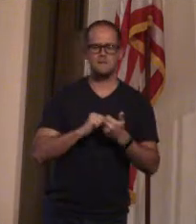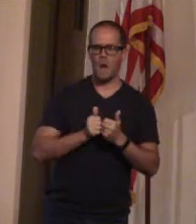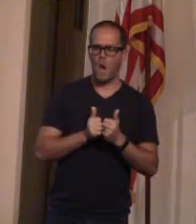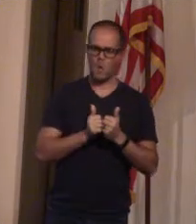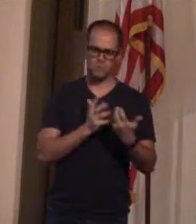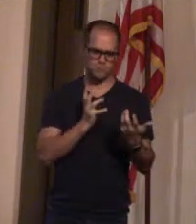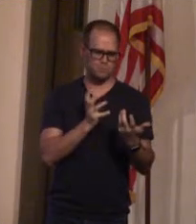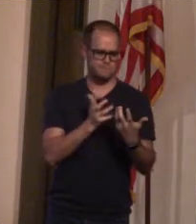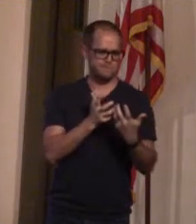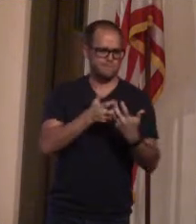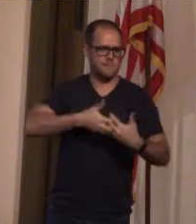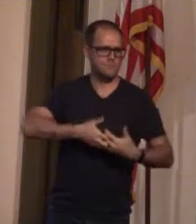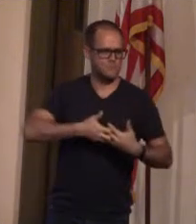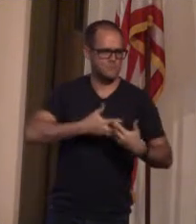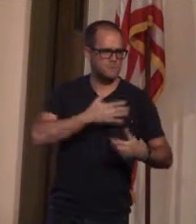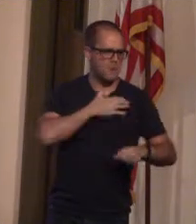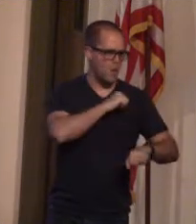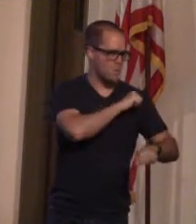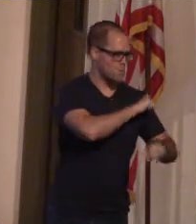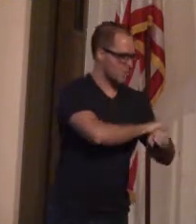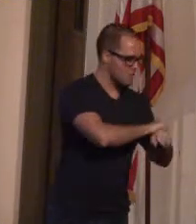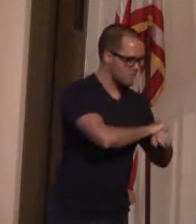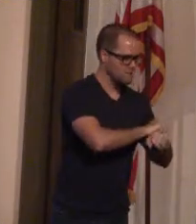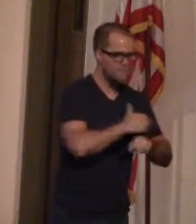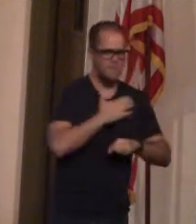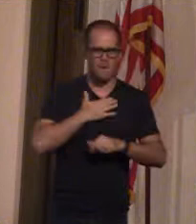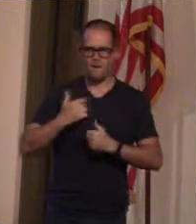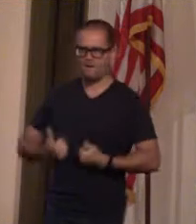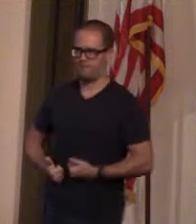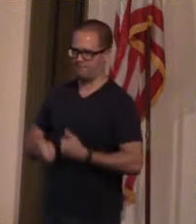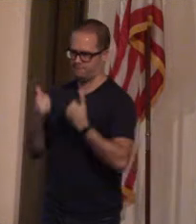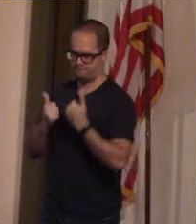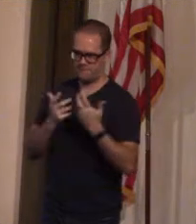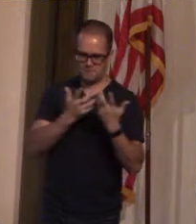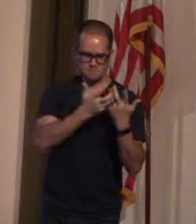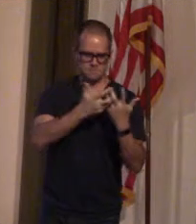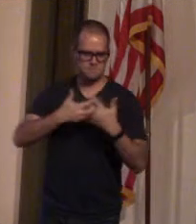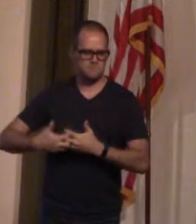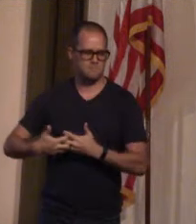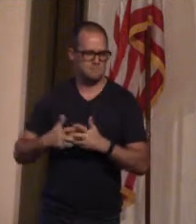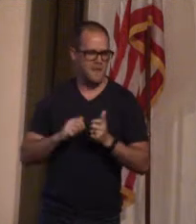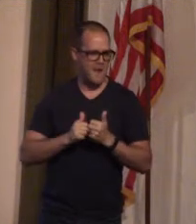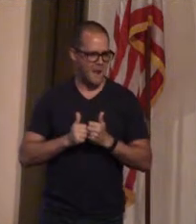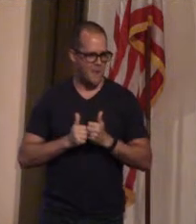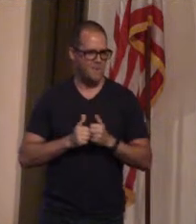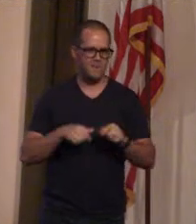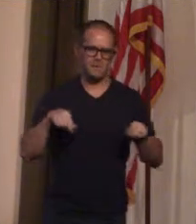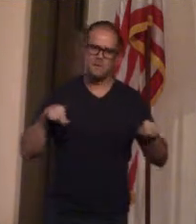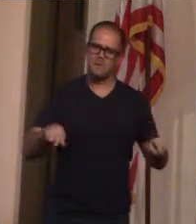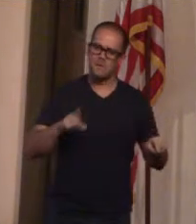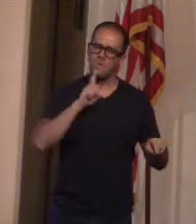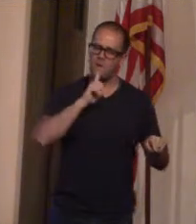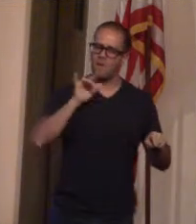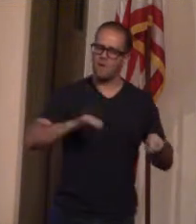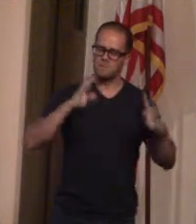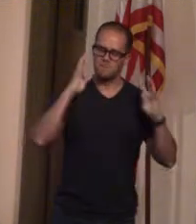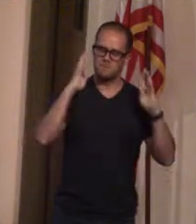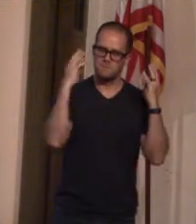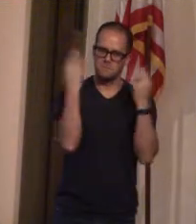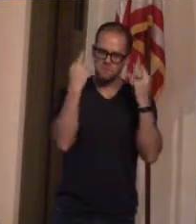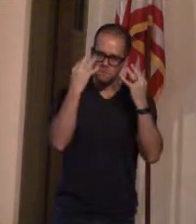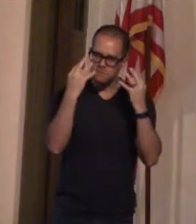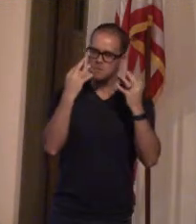discover who I am, one of the things I look at is the issue of meshing my